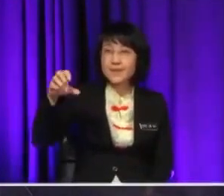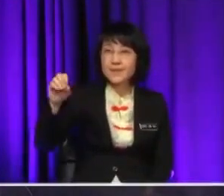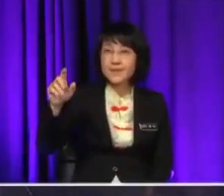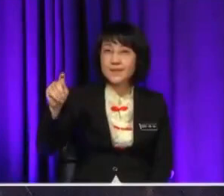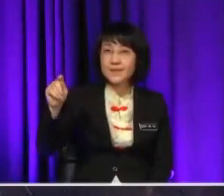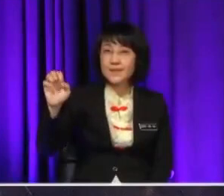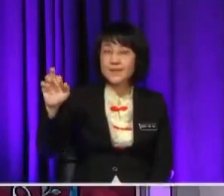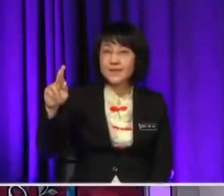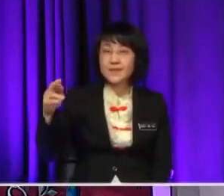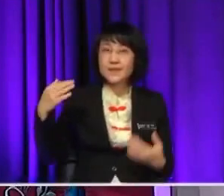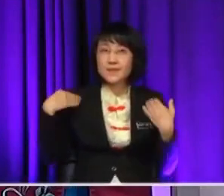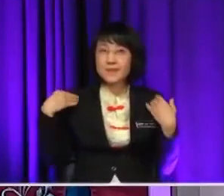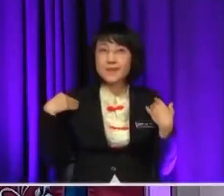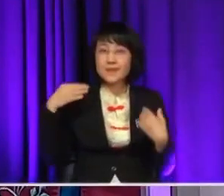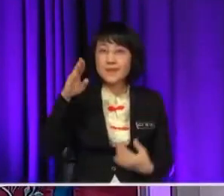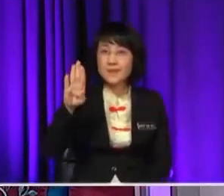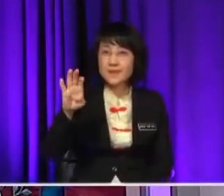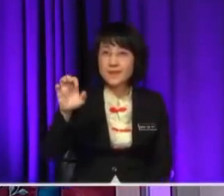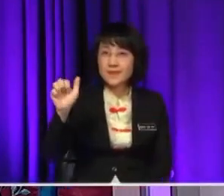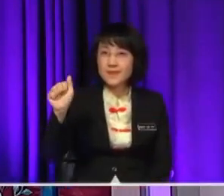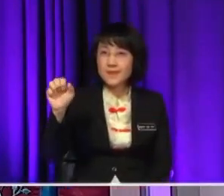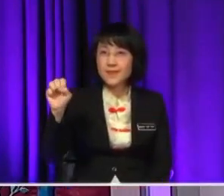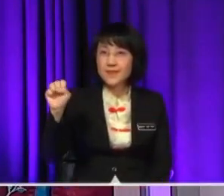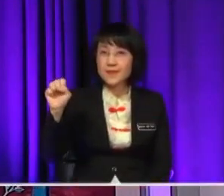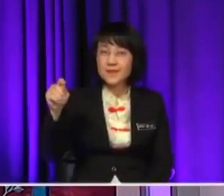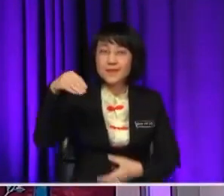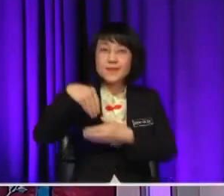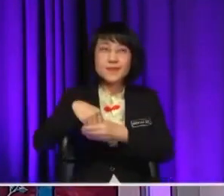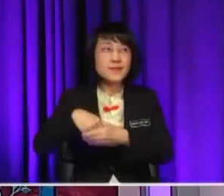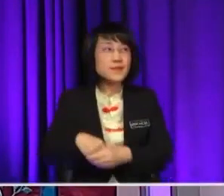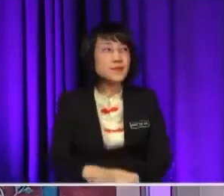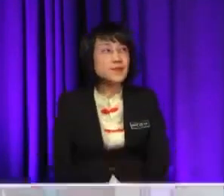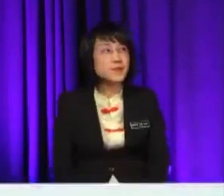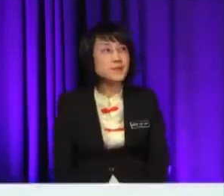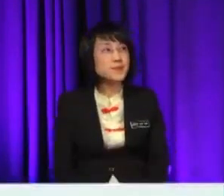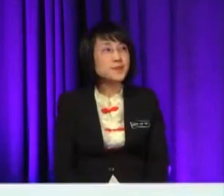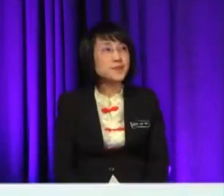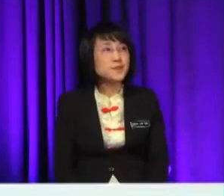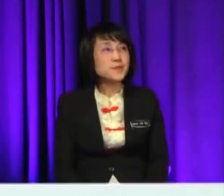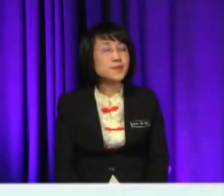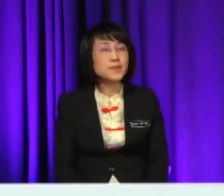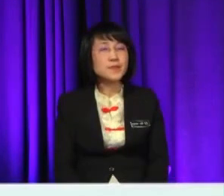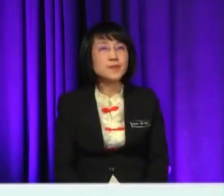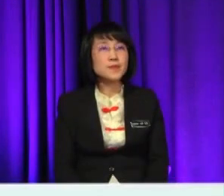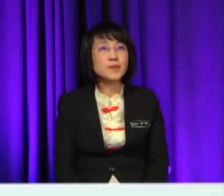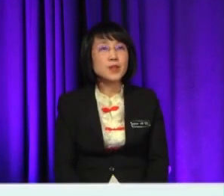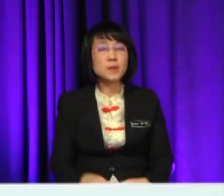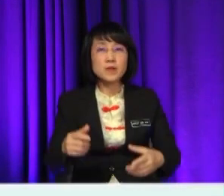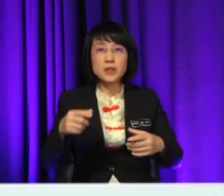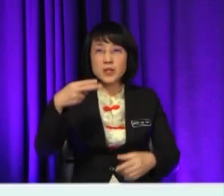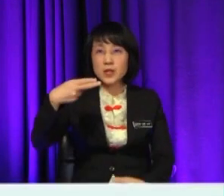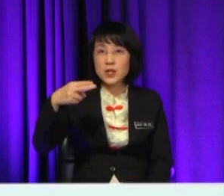rattle. That's a big clue there. Who wants to try? May I? Yes, Sophia.